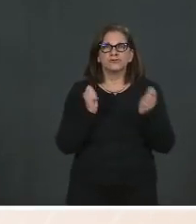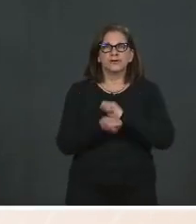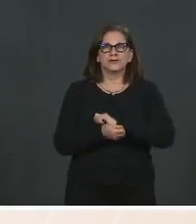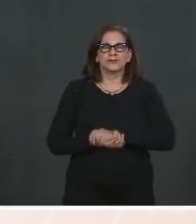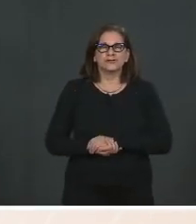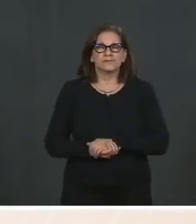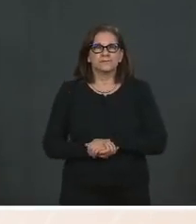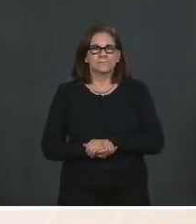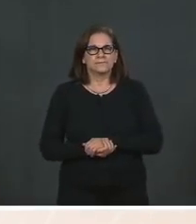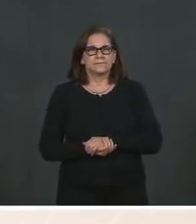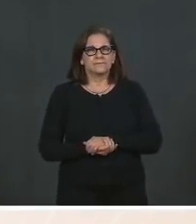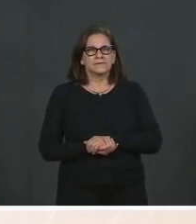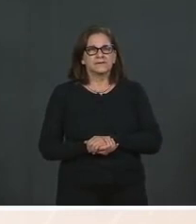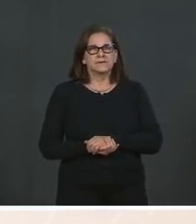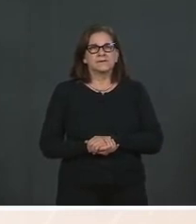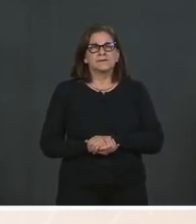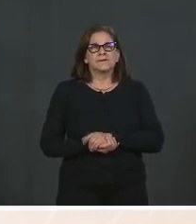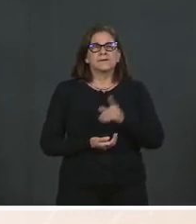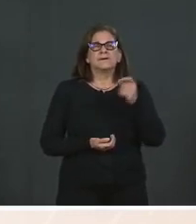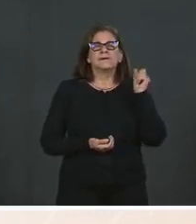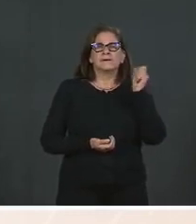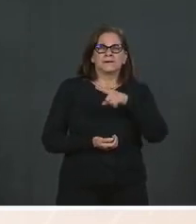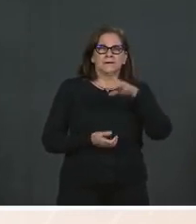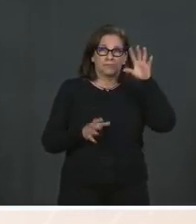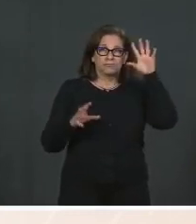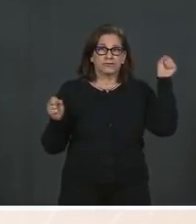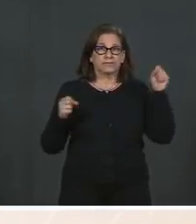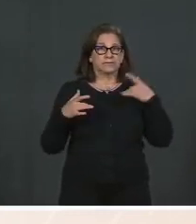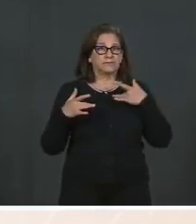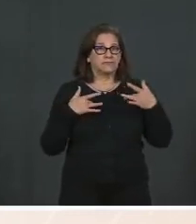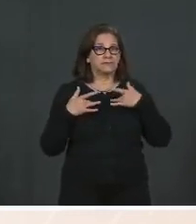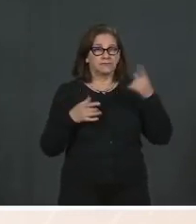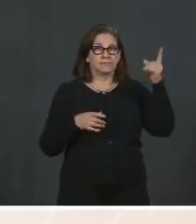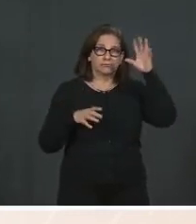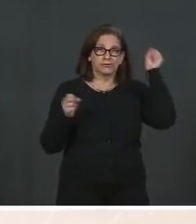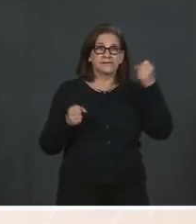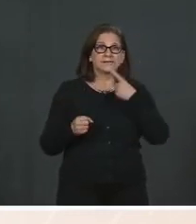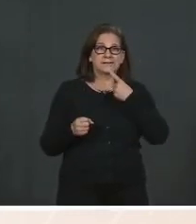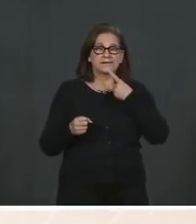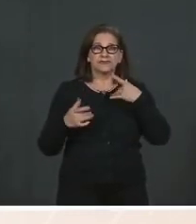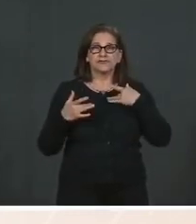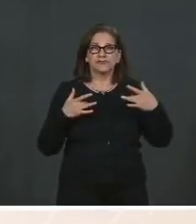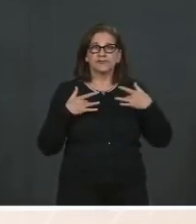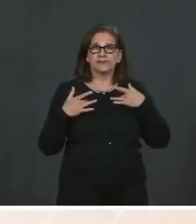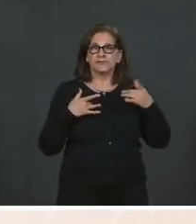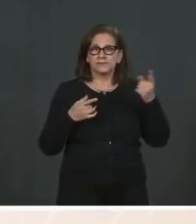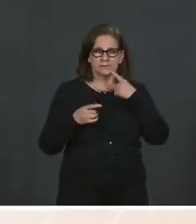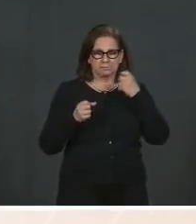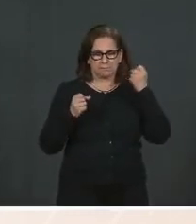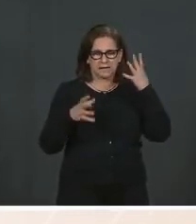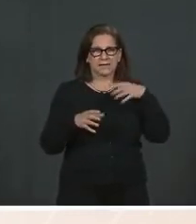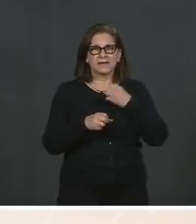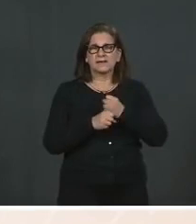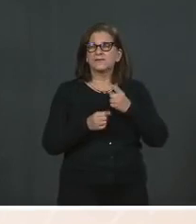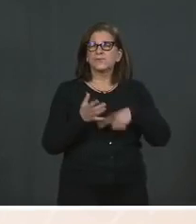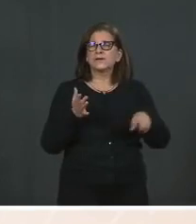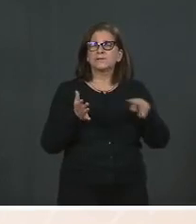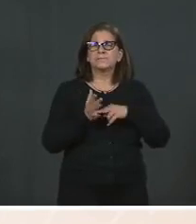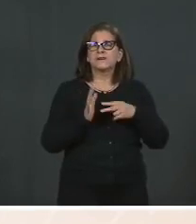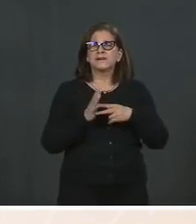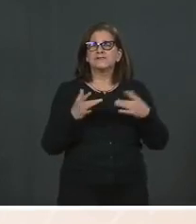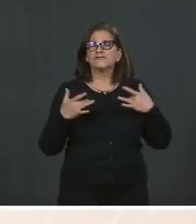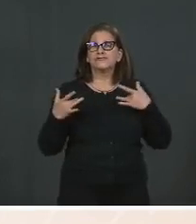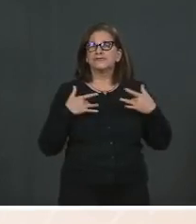president said that he's been concerned about it for years. What did he mean by that, and how concerning is this for the administration?